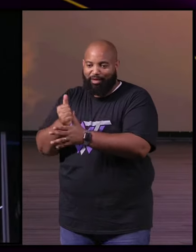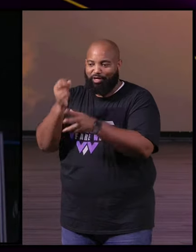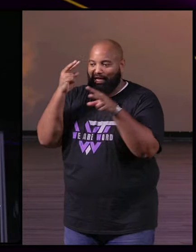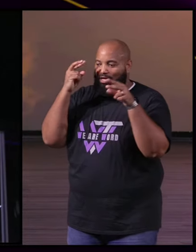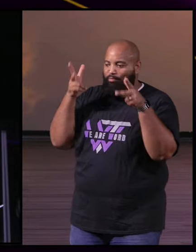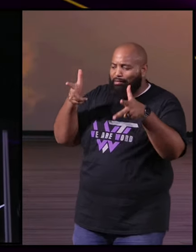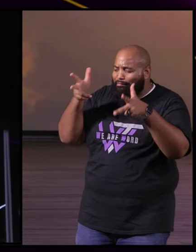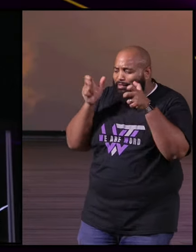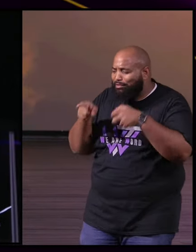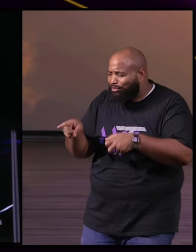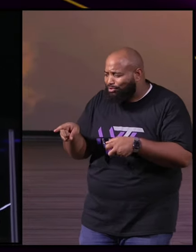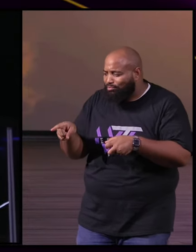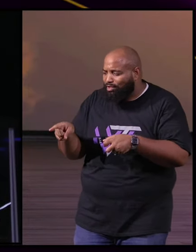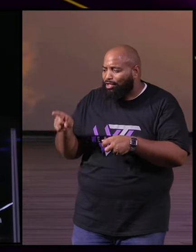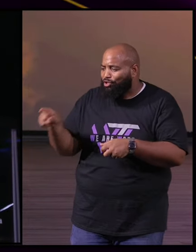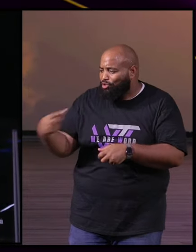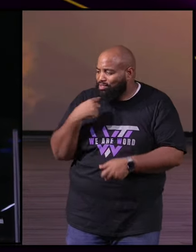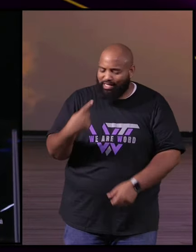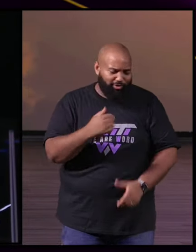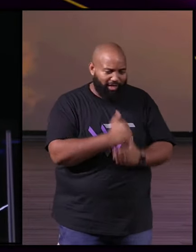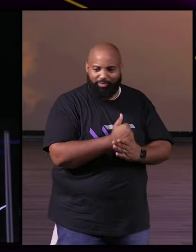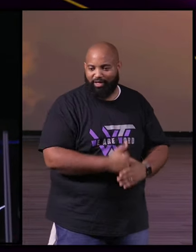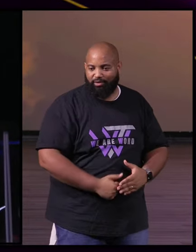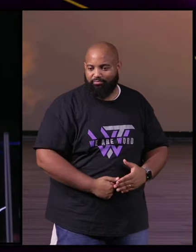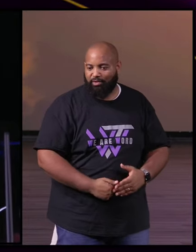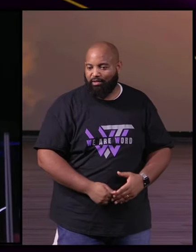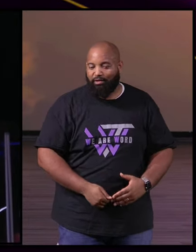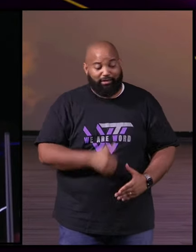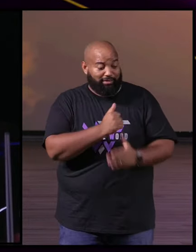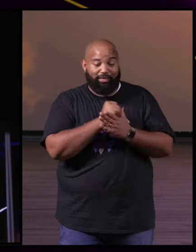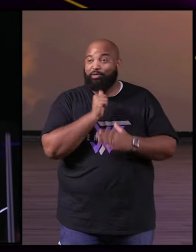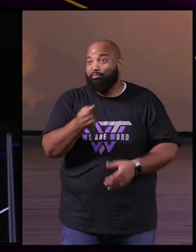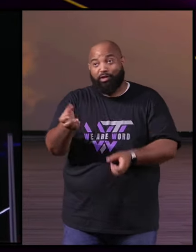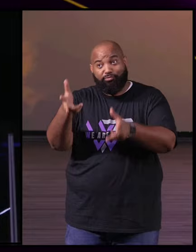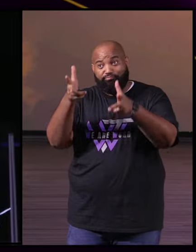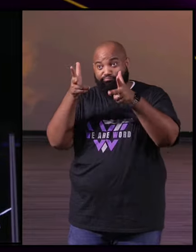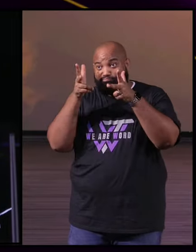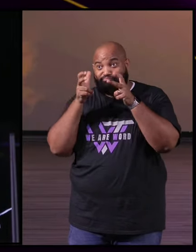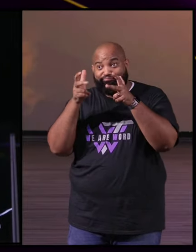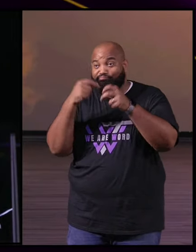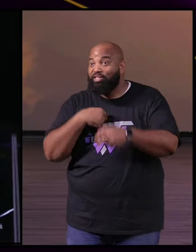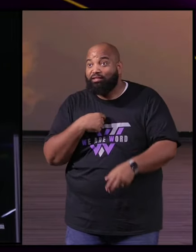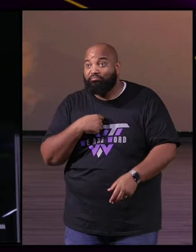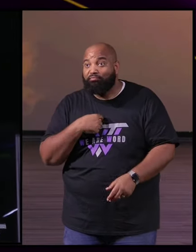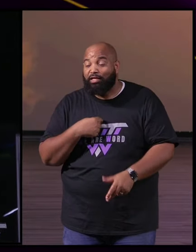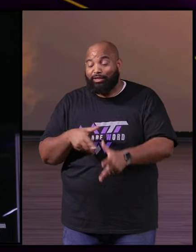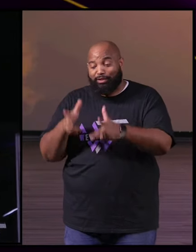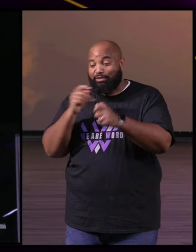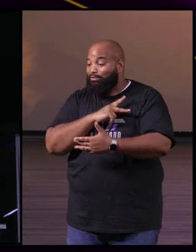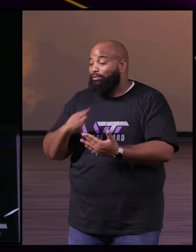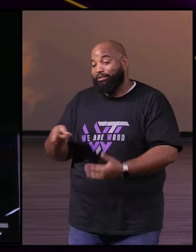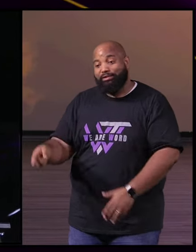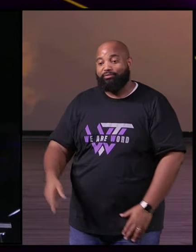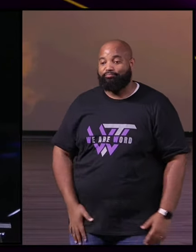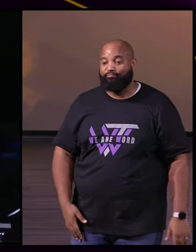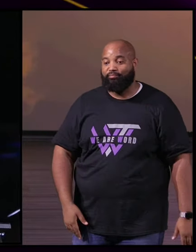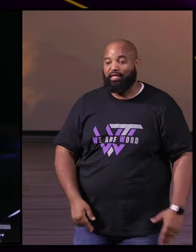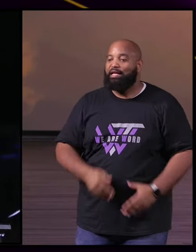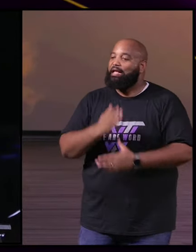Isn't it funny how God can use ungodly people to